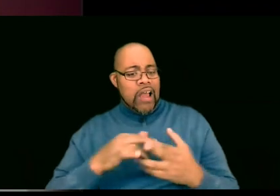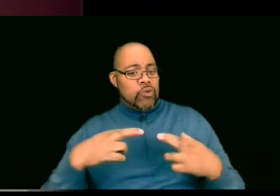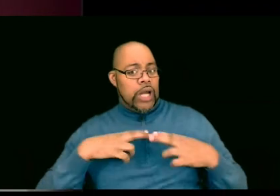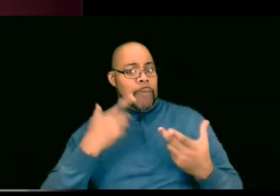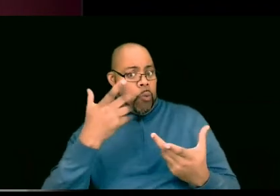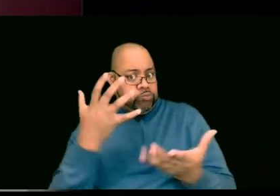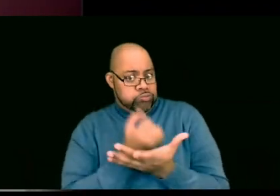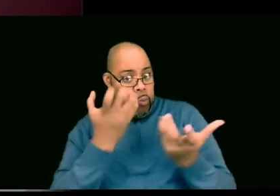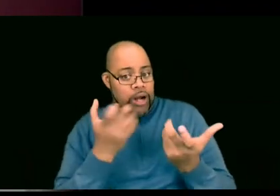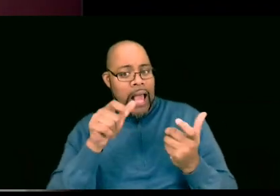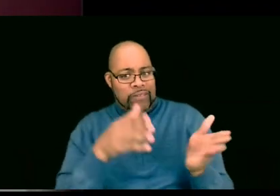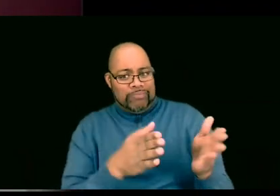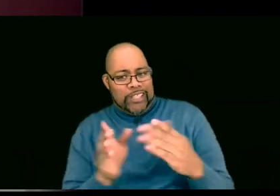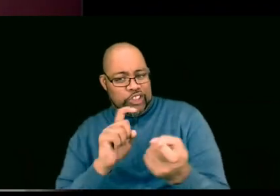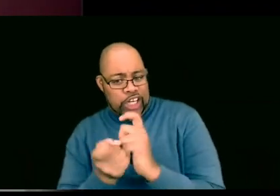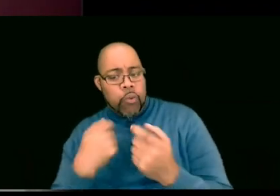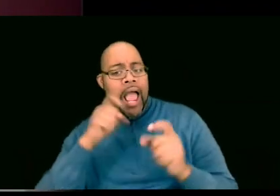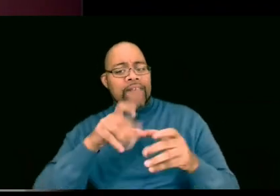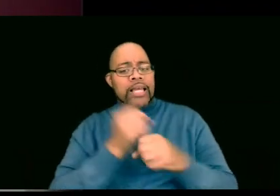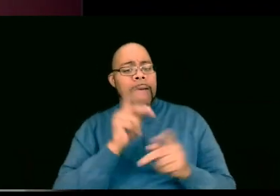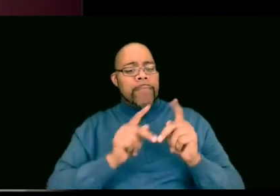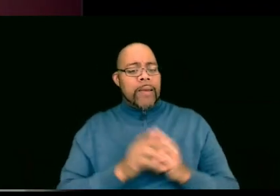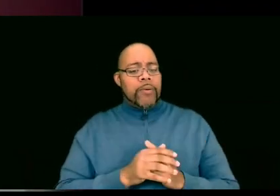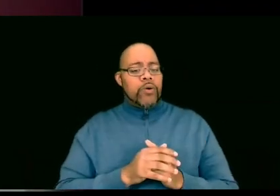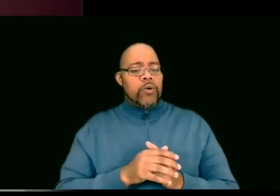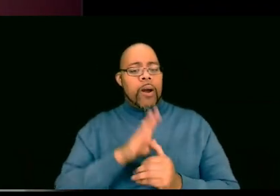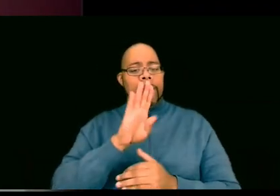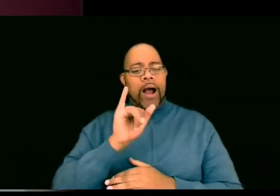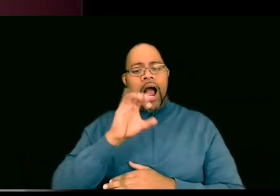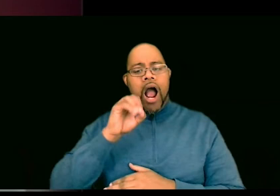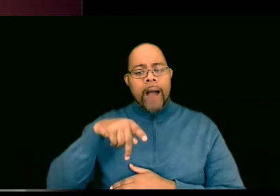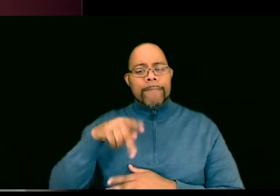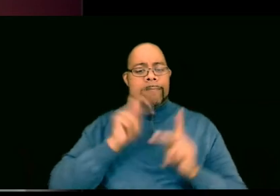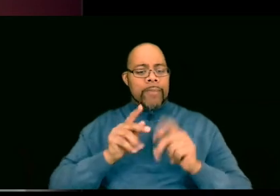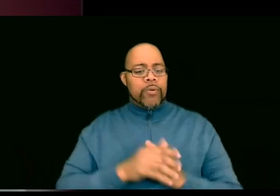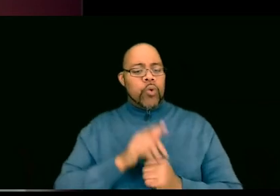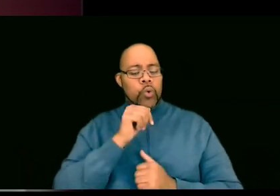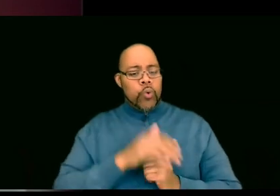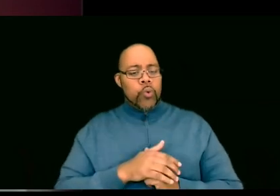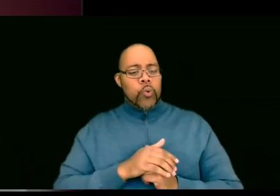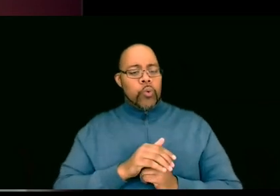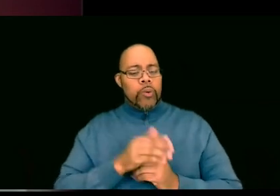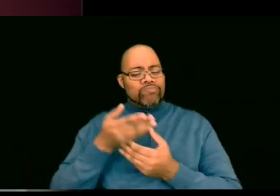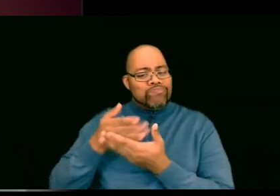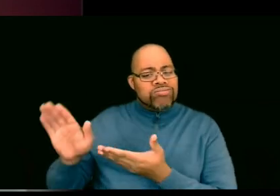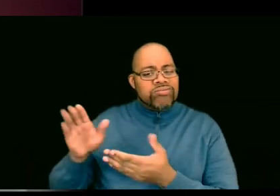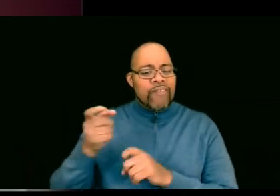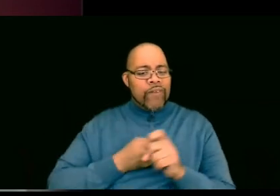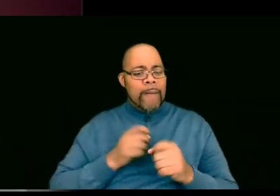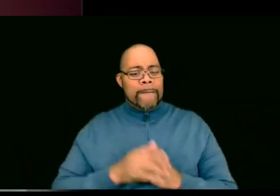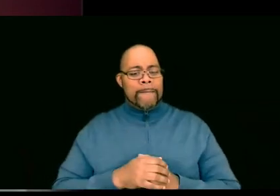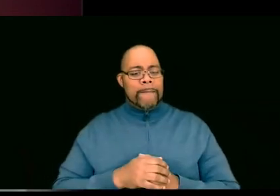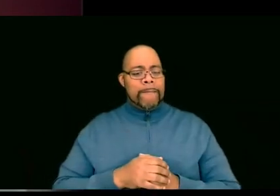get that retirement. But we've got to get folks of BIOP people who have been pushed